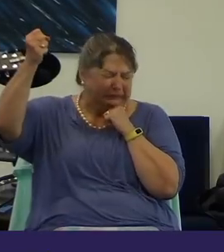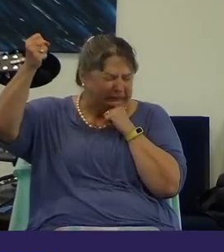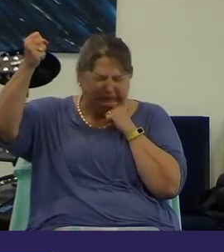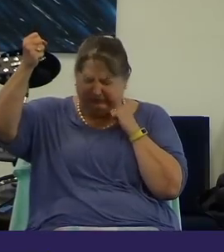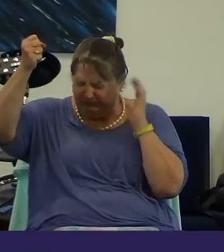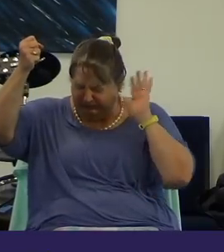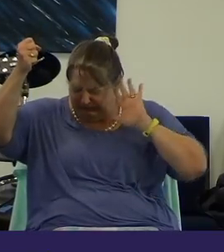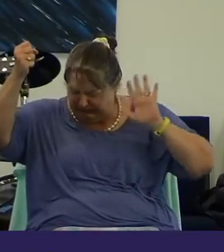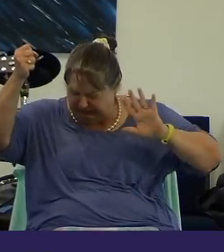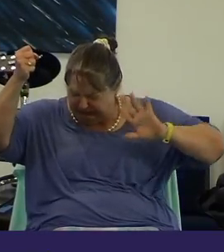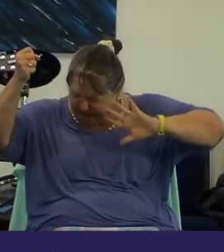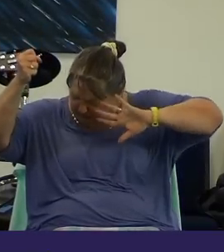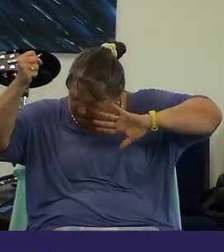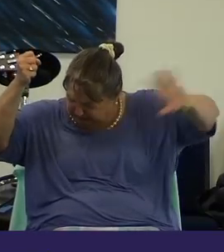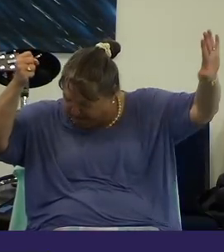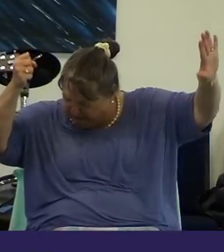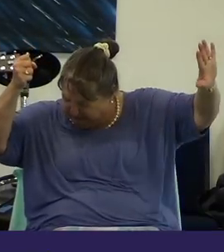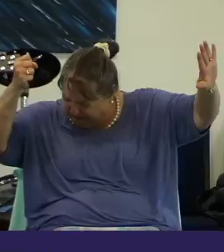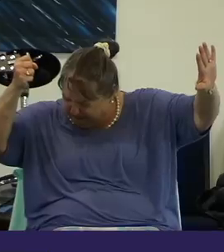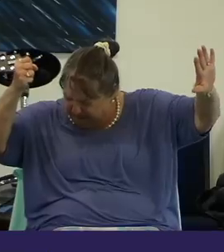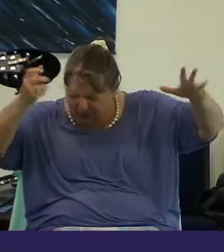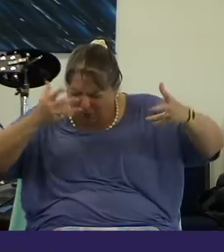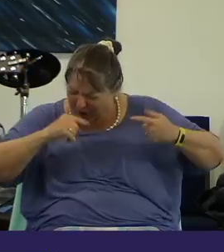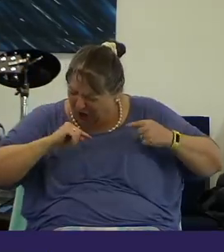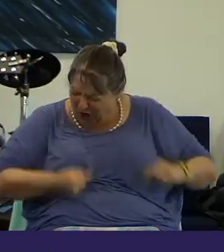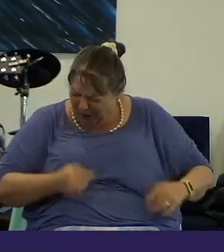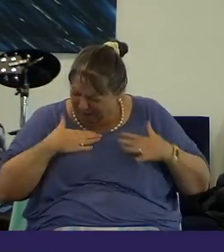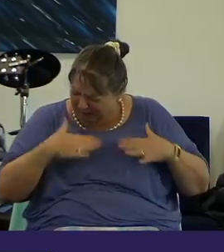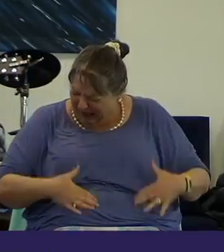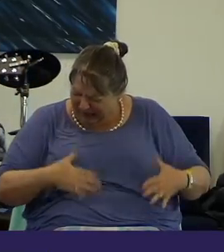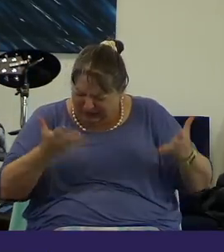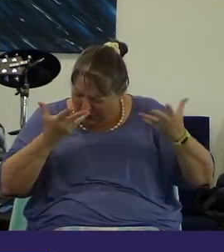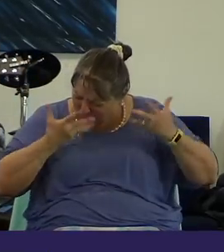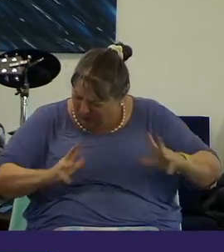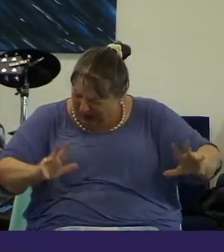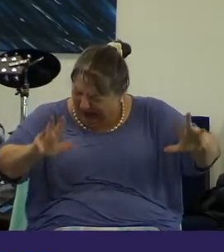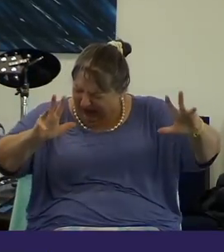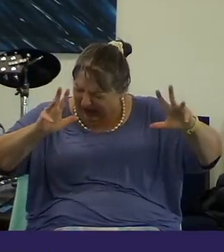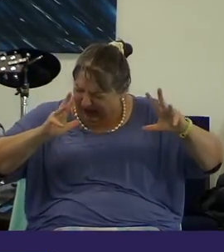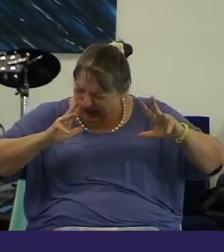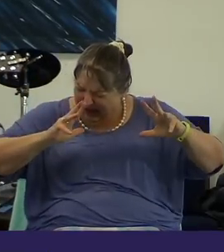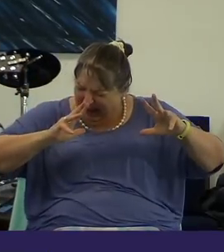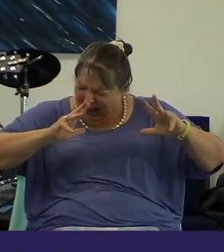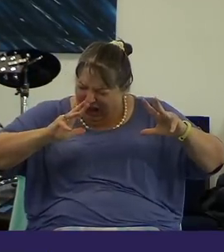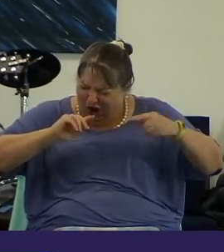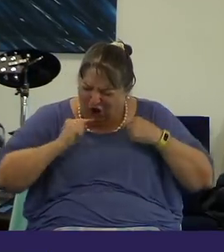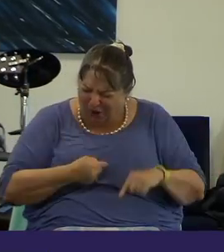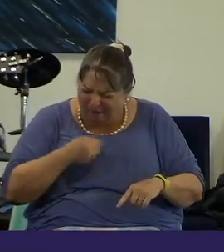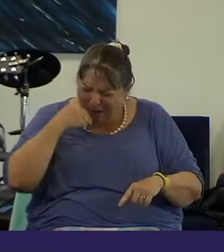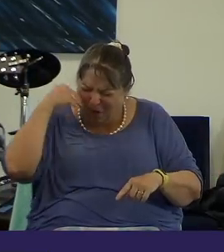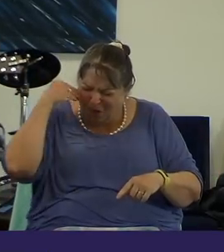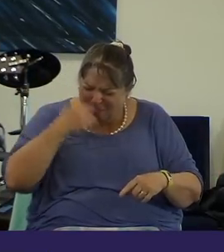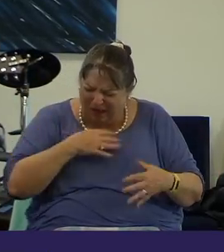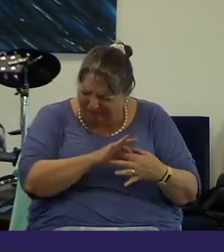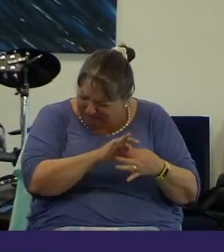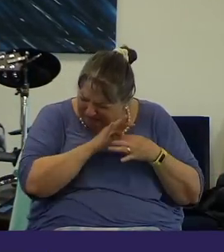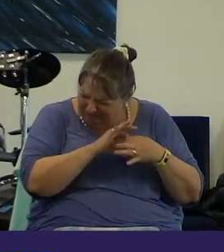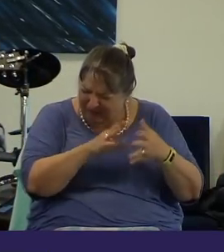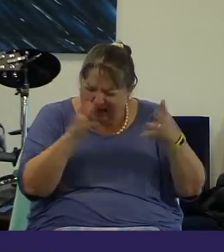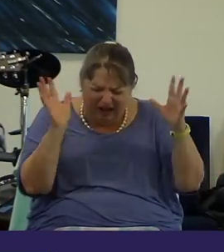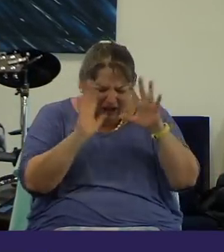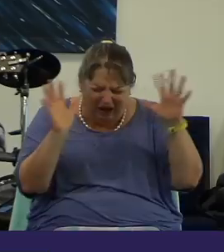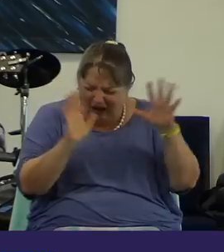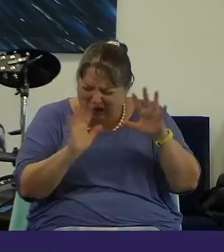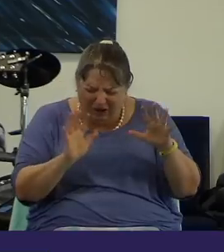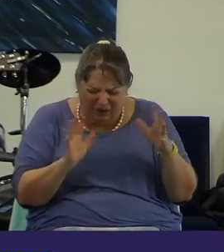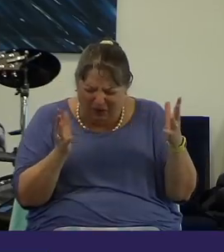tempted to do something that's going to harm our bodies, that's going to destroy our homes and our families and our relationship with our children